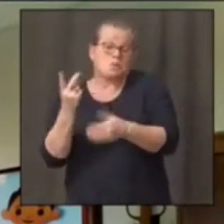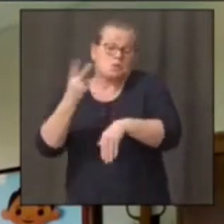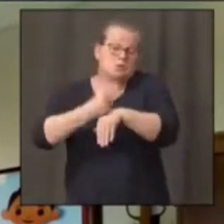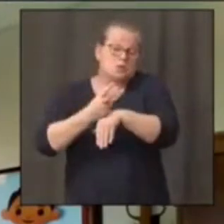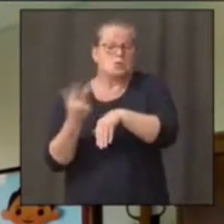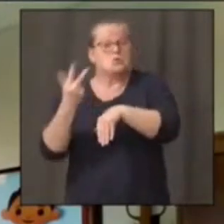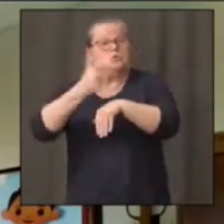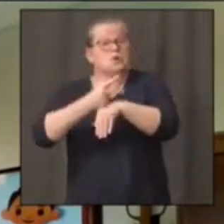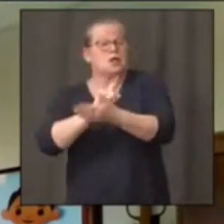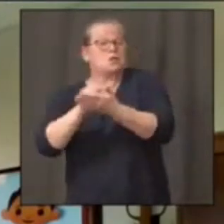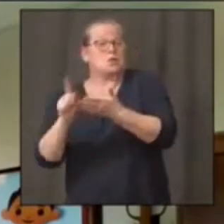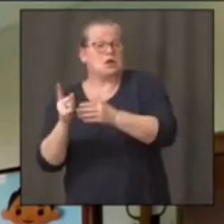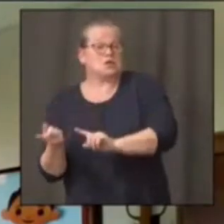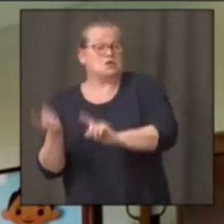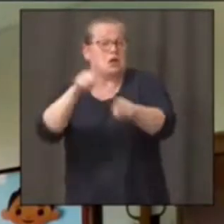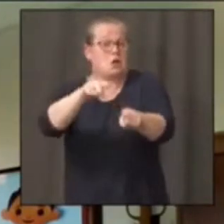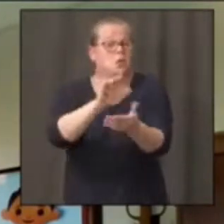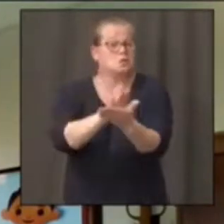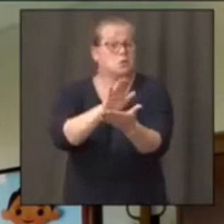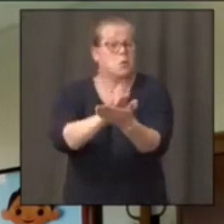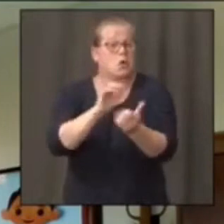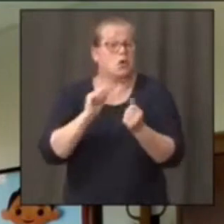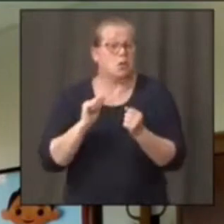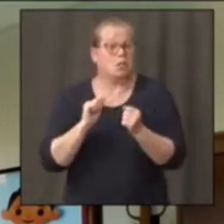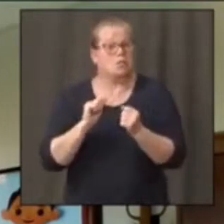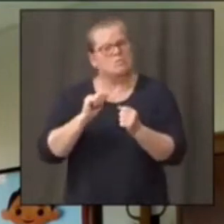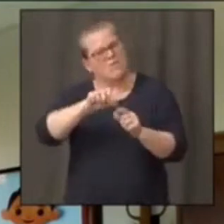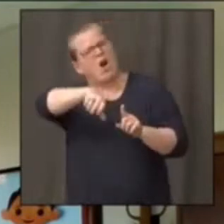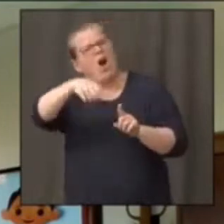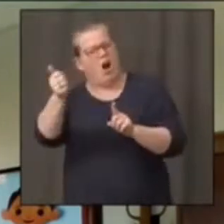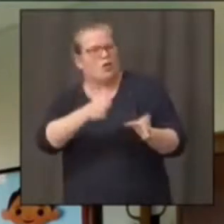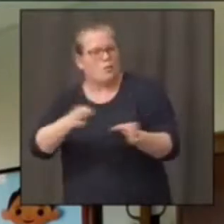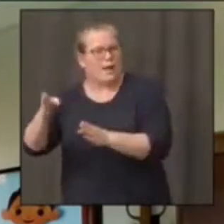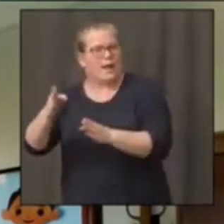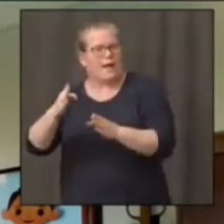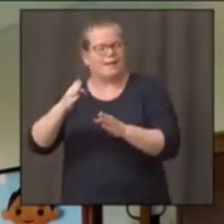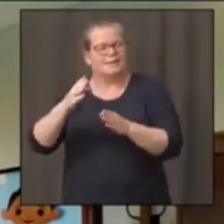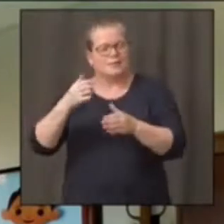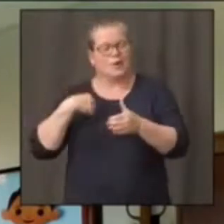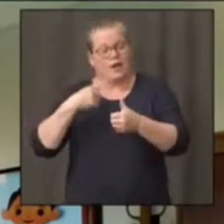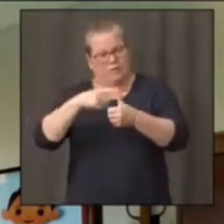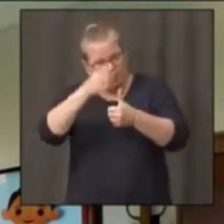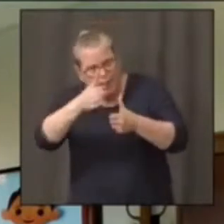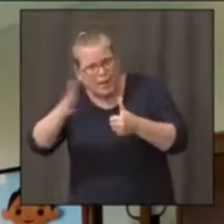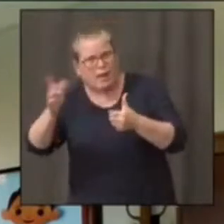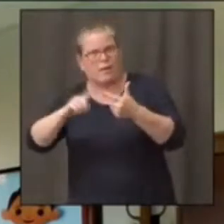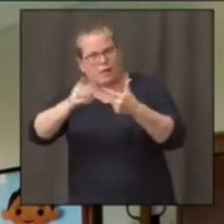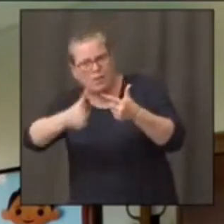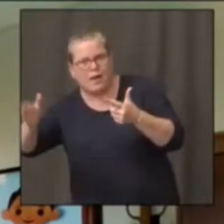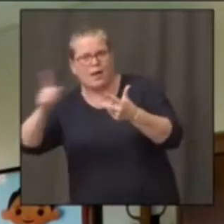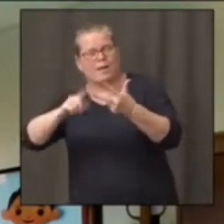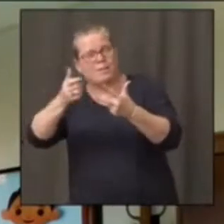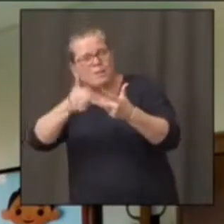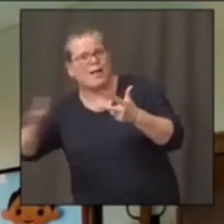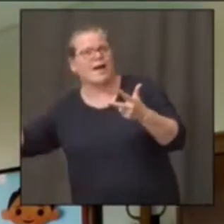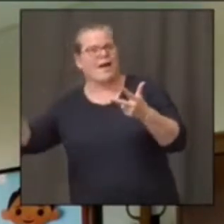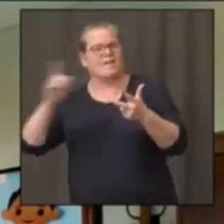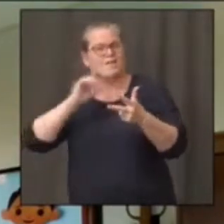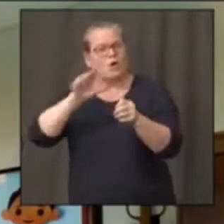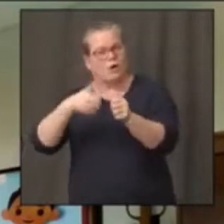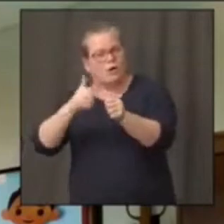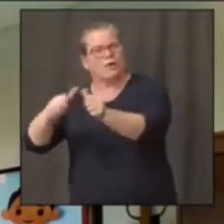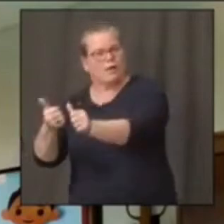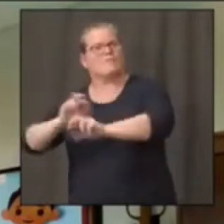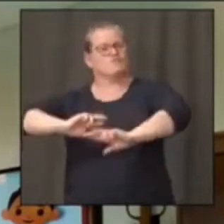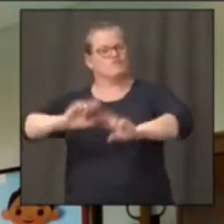times a week. That's a second plan that districts are working to develop in the event that the transmission increases. And then